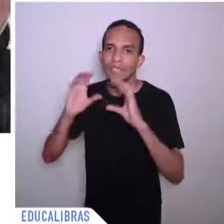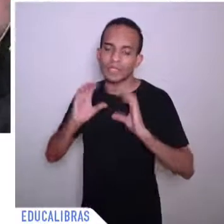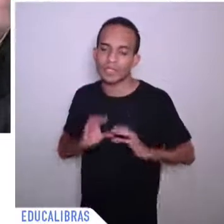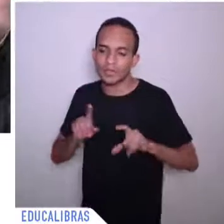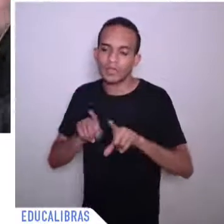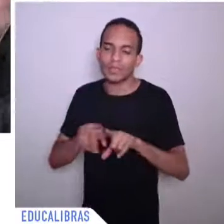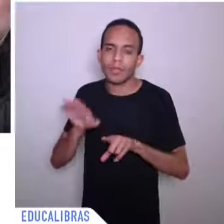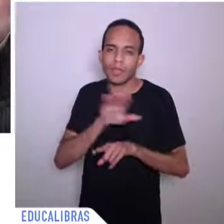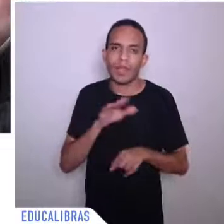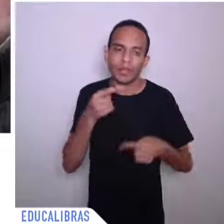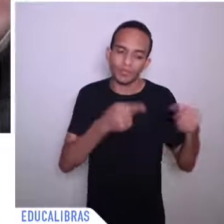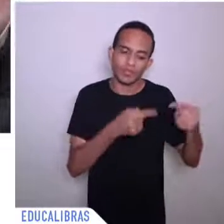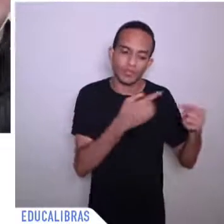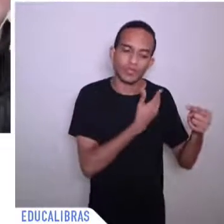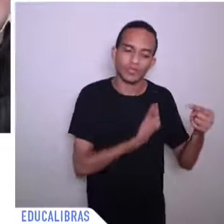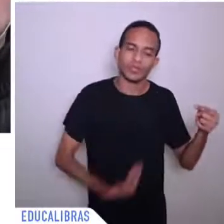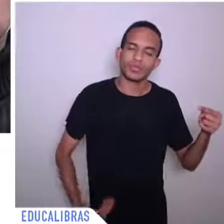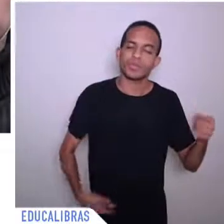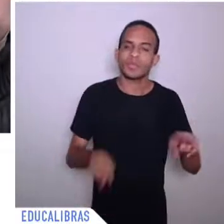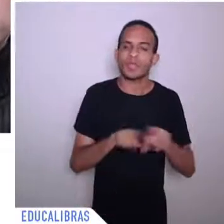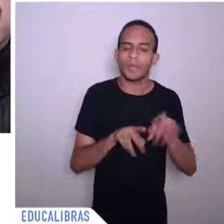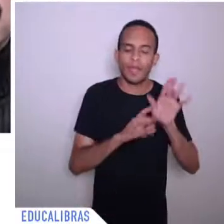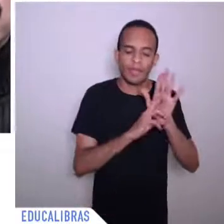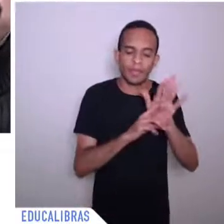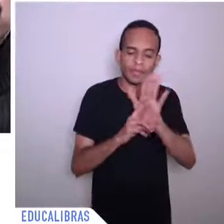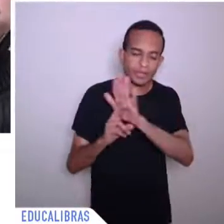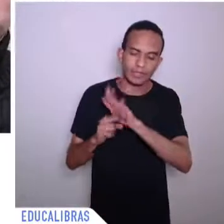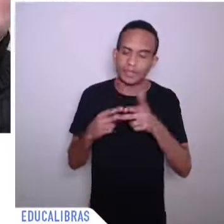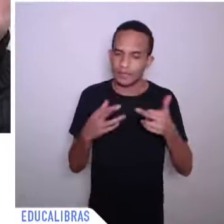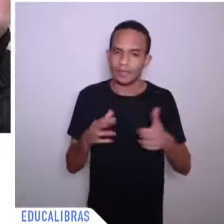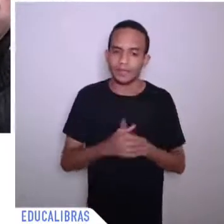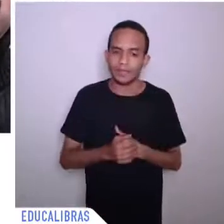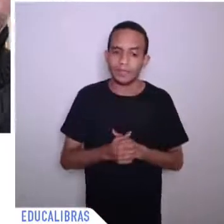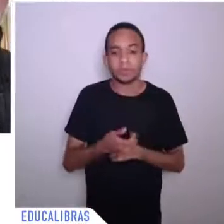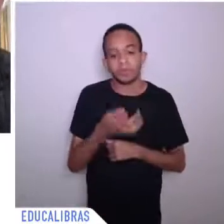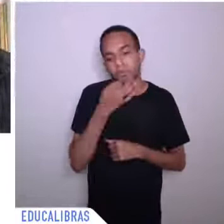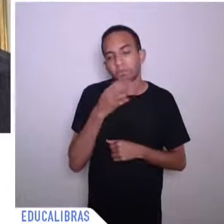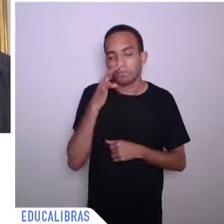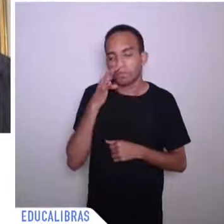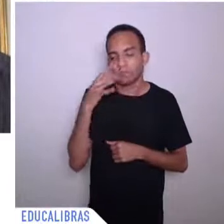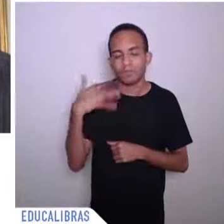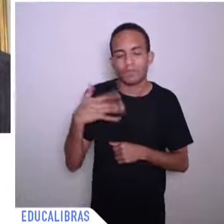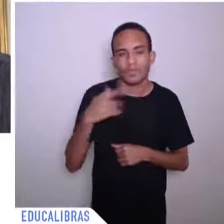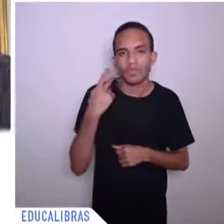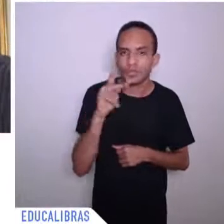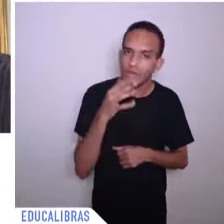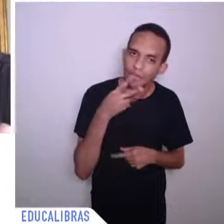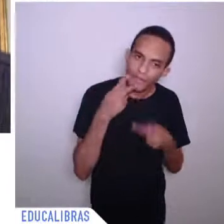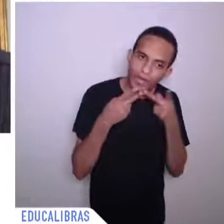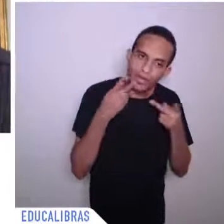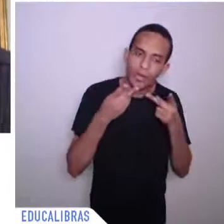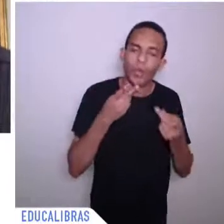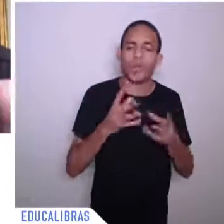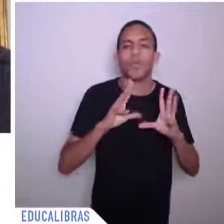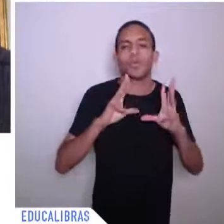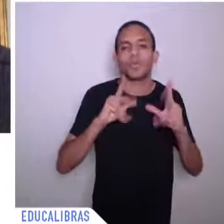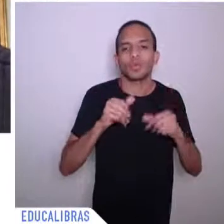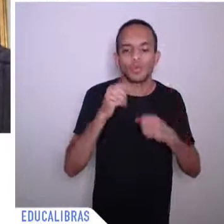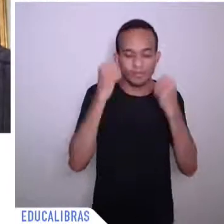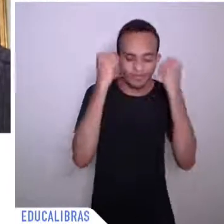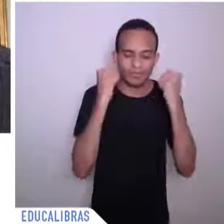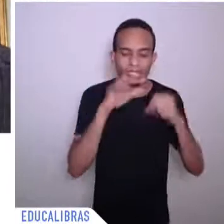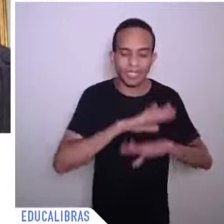distance of relationship between the politicians and the population. So I think it's interesting what you